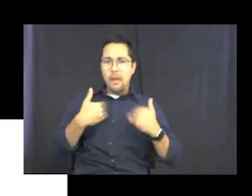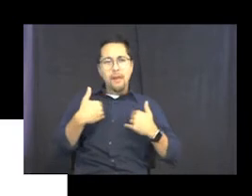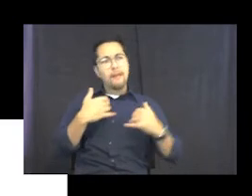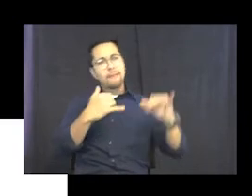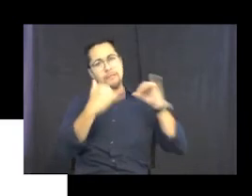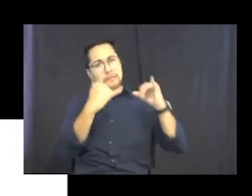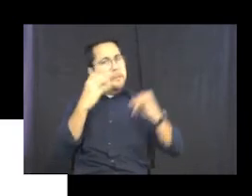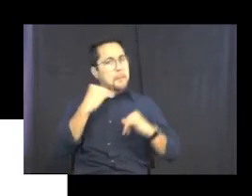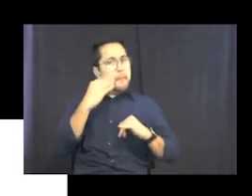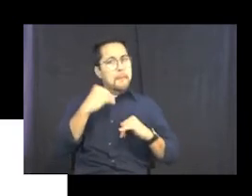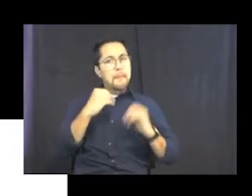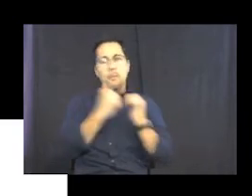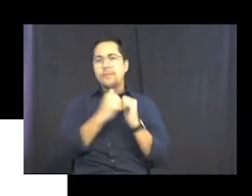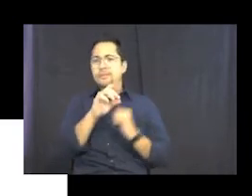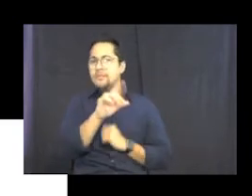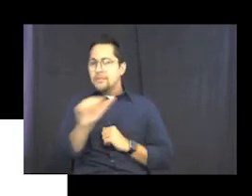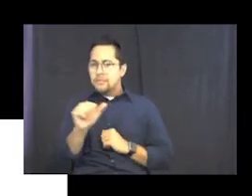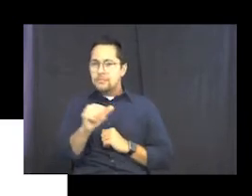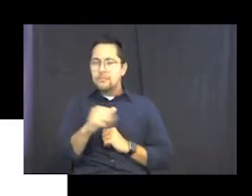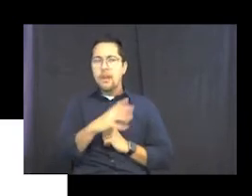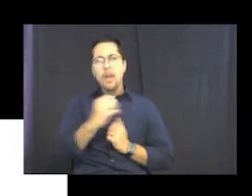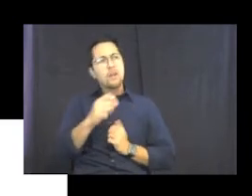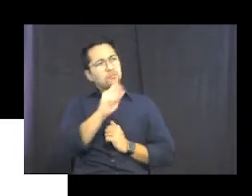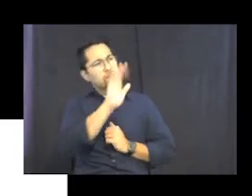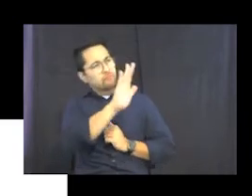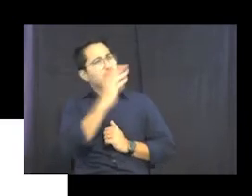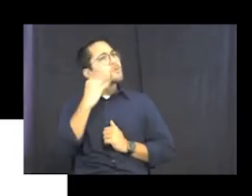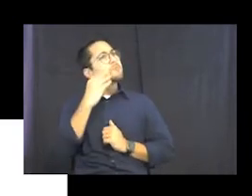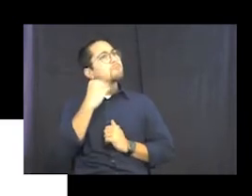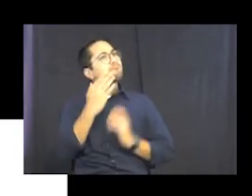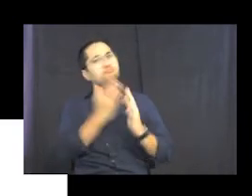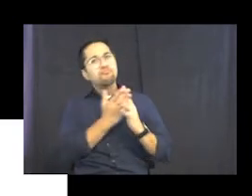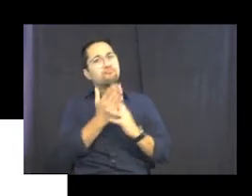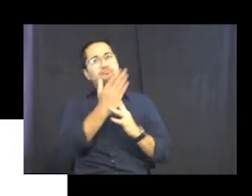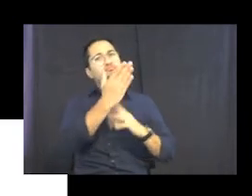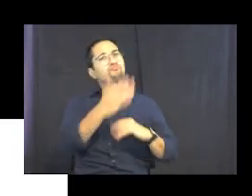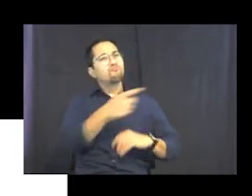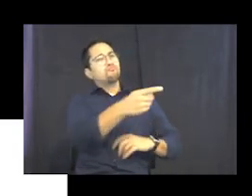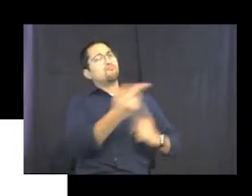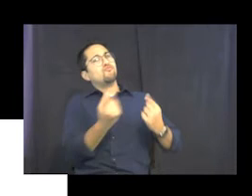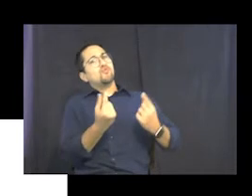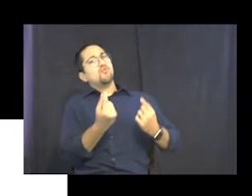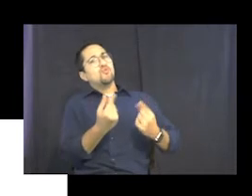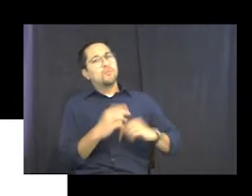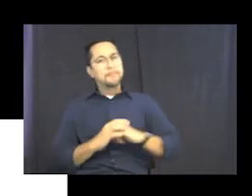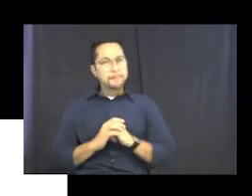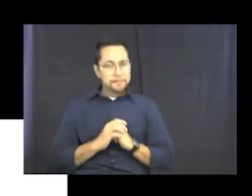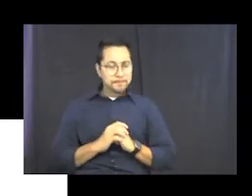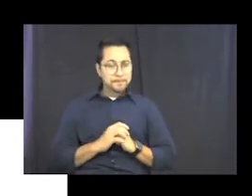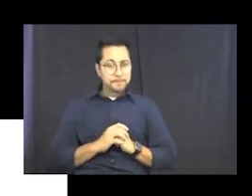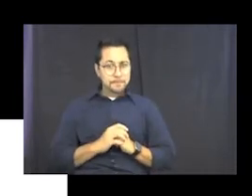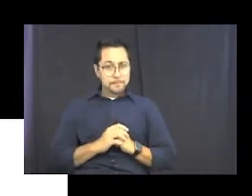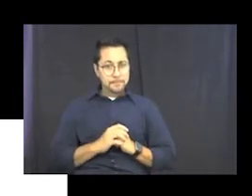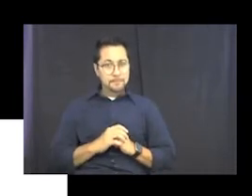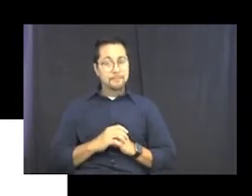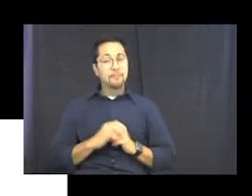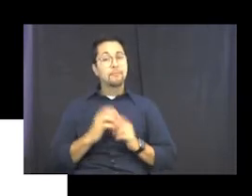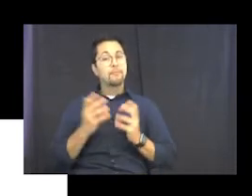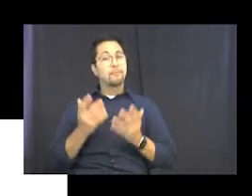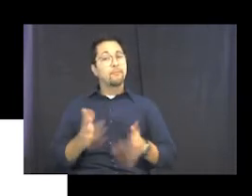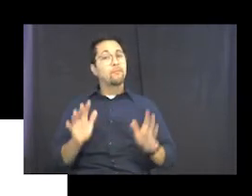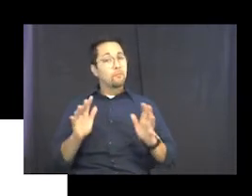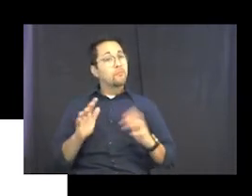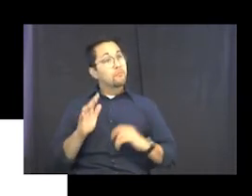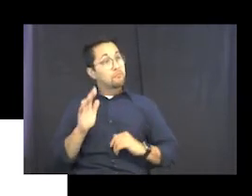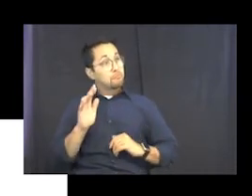with disabilities and what they went through for advice. Once I found